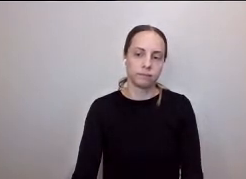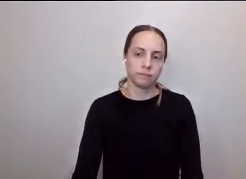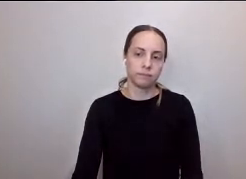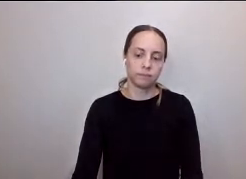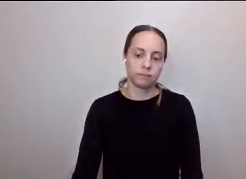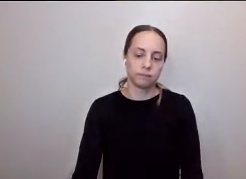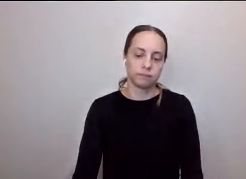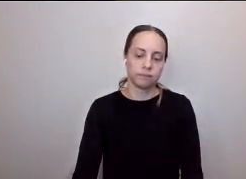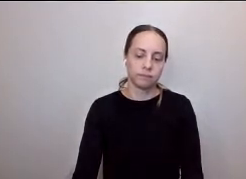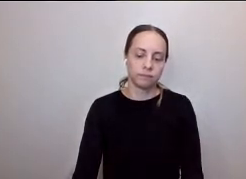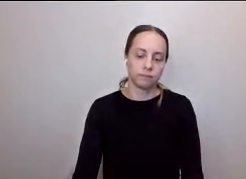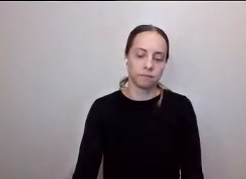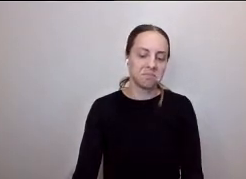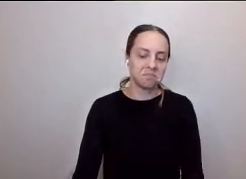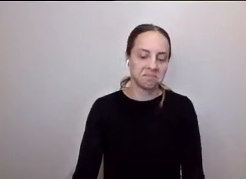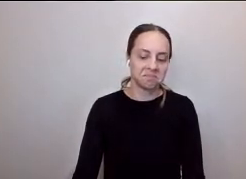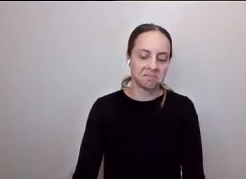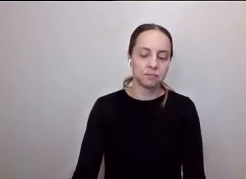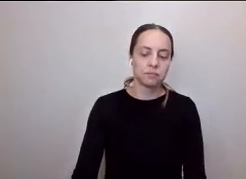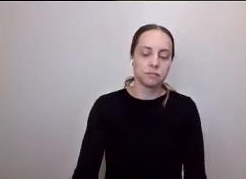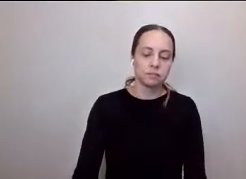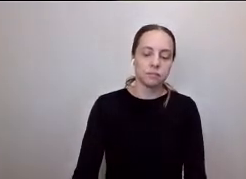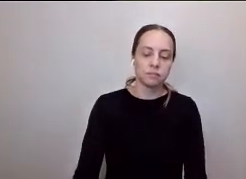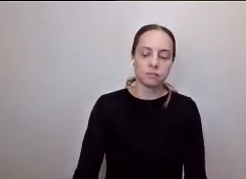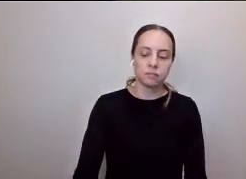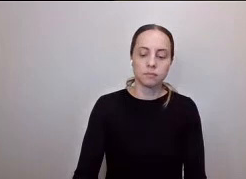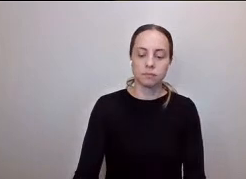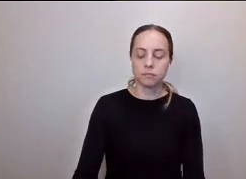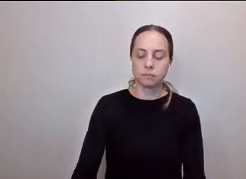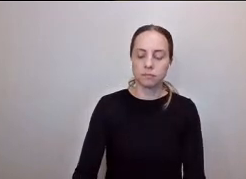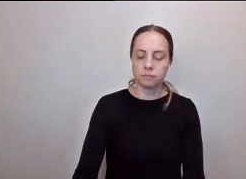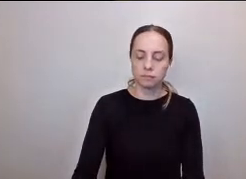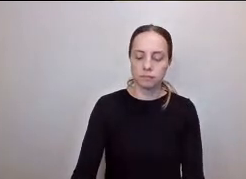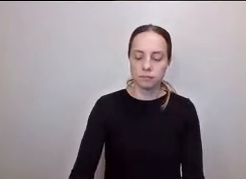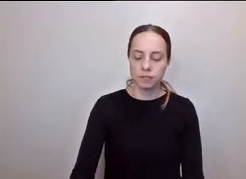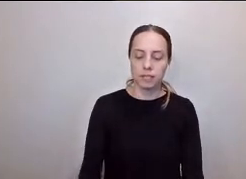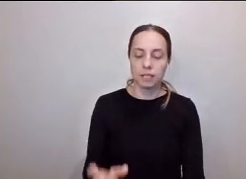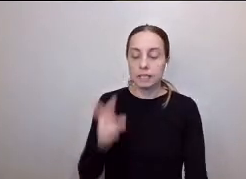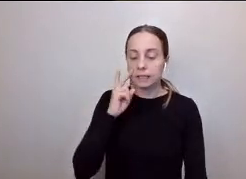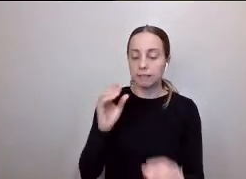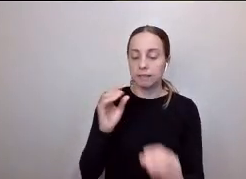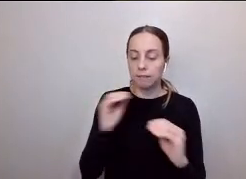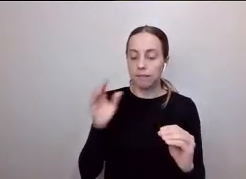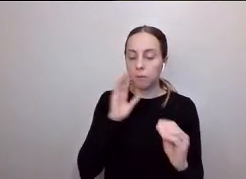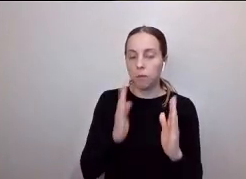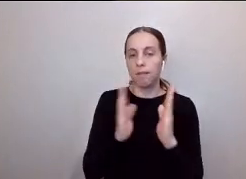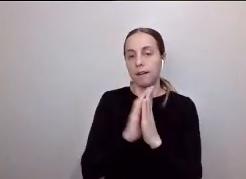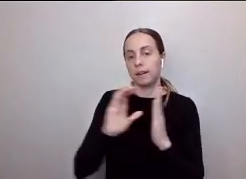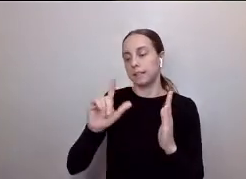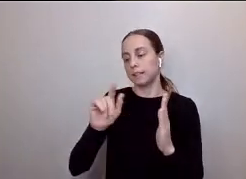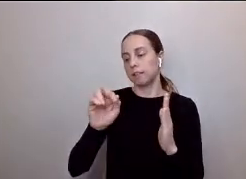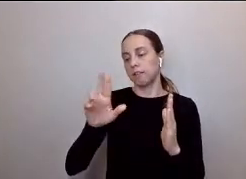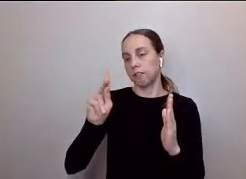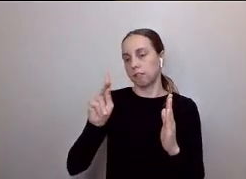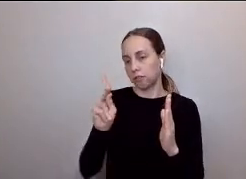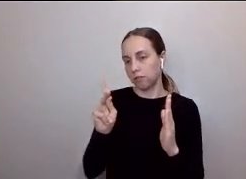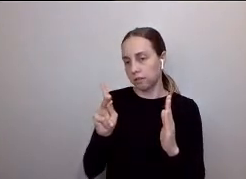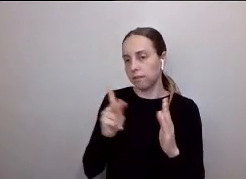I will then ask the clerk to call the roll on the adoption of the resolution setting the departmental operating budgets in fiscal